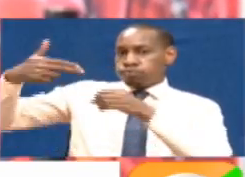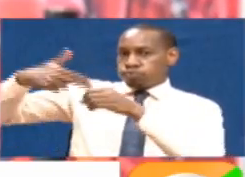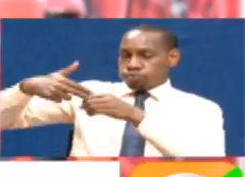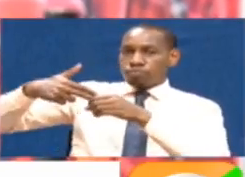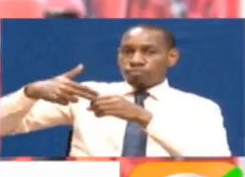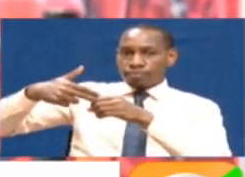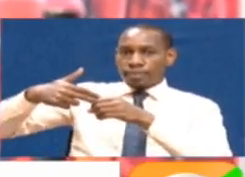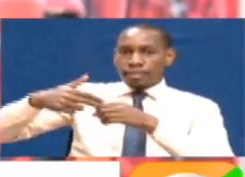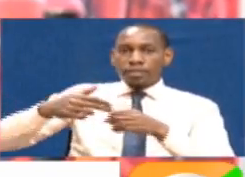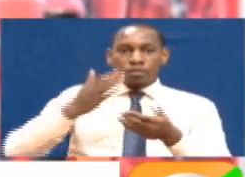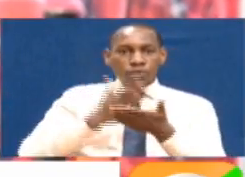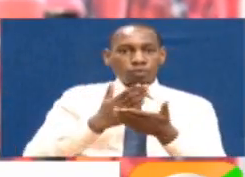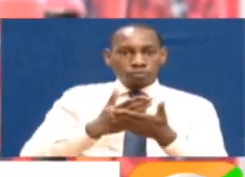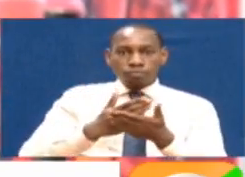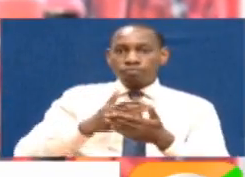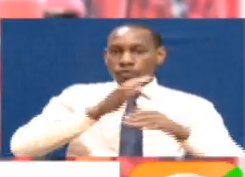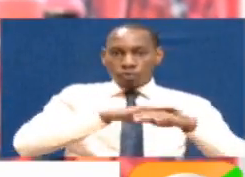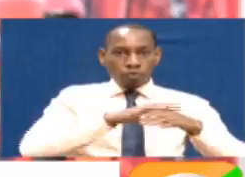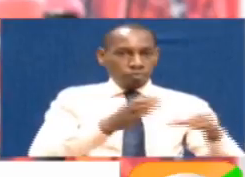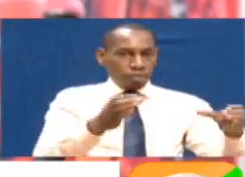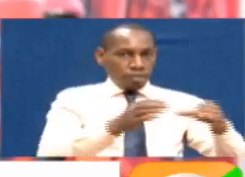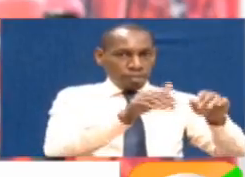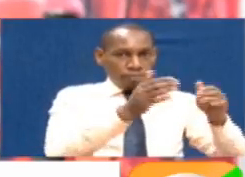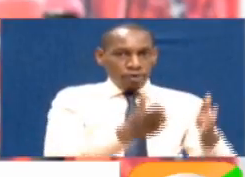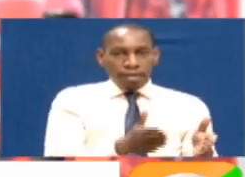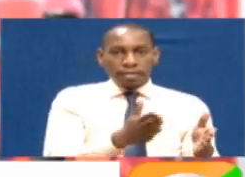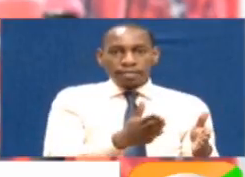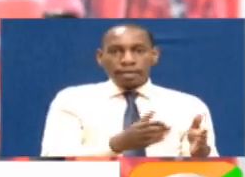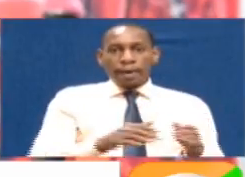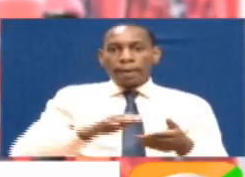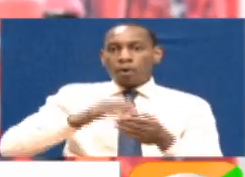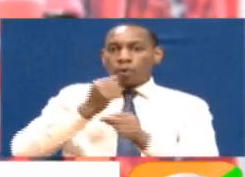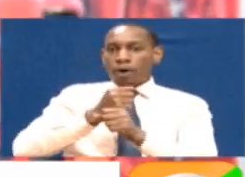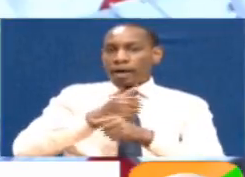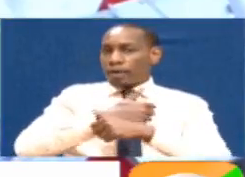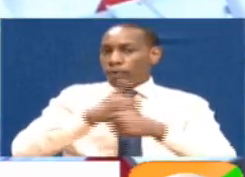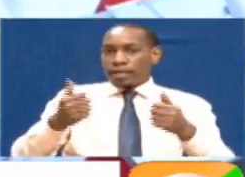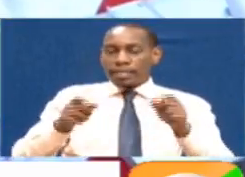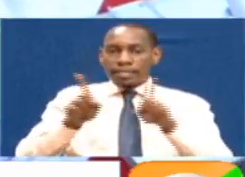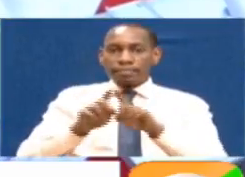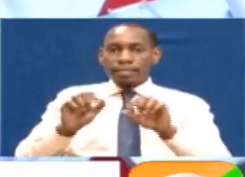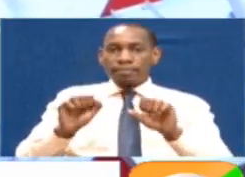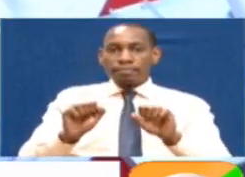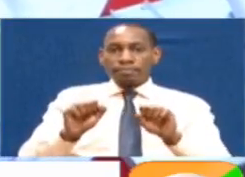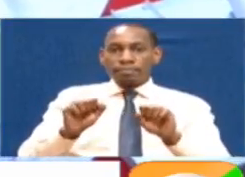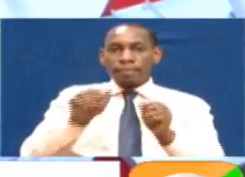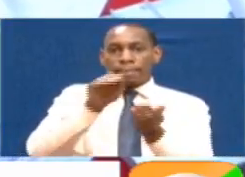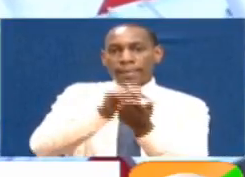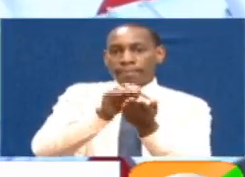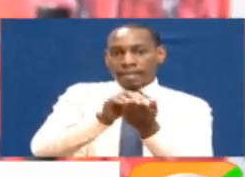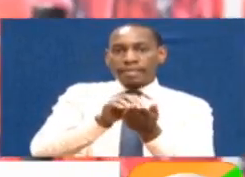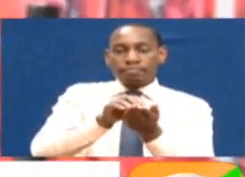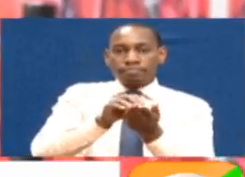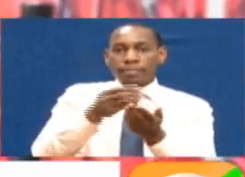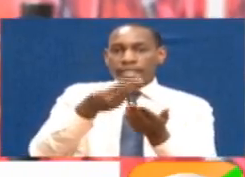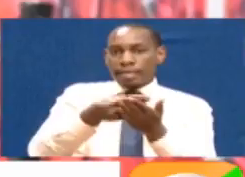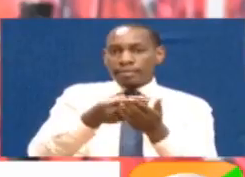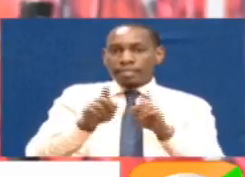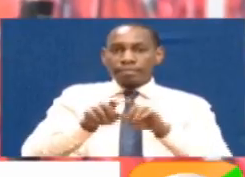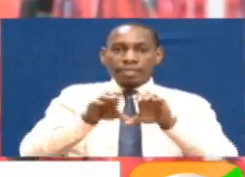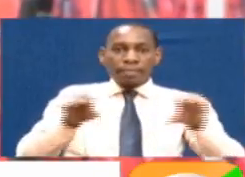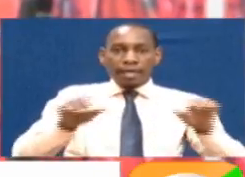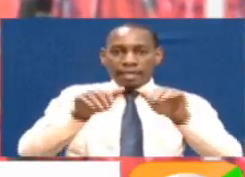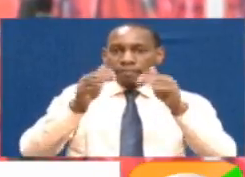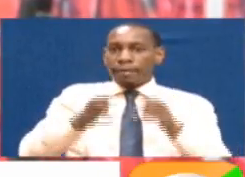electric pumps, it makes more sense for the smallholder farmer. So it's more efficient one and it saves money. In the market, a farmer is